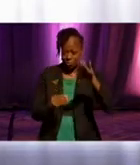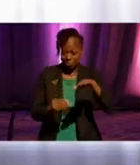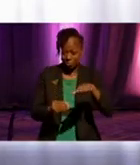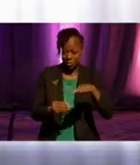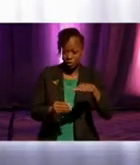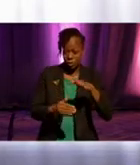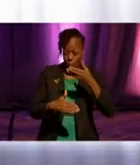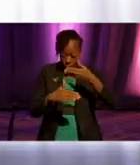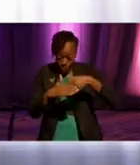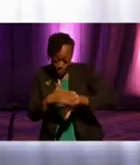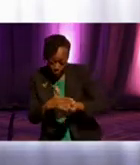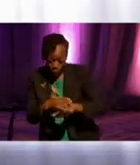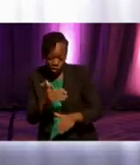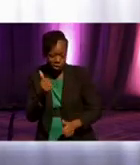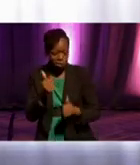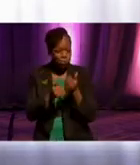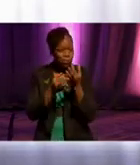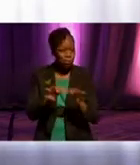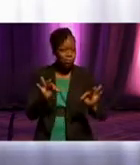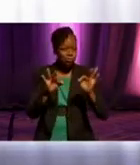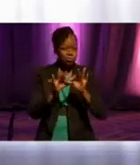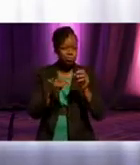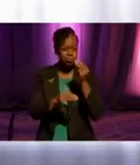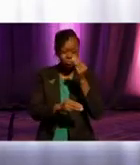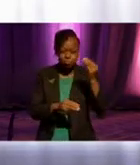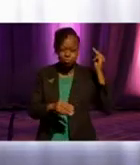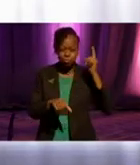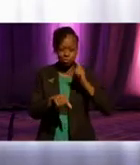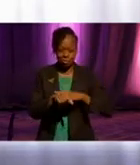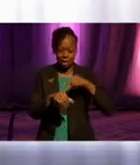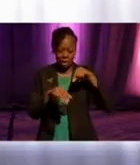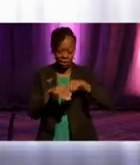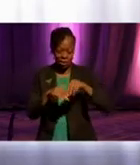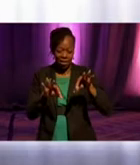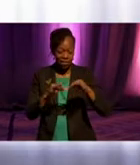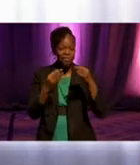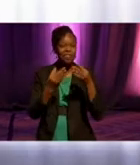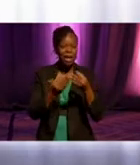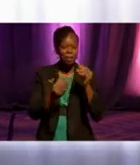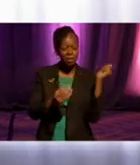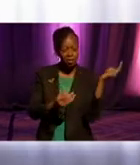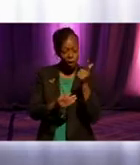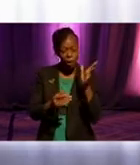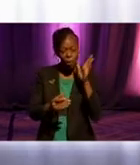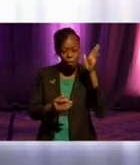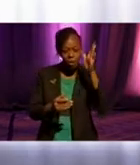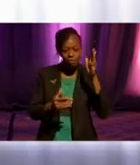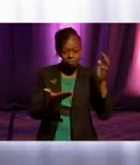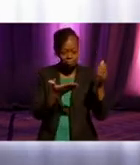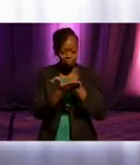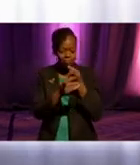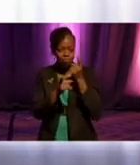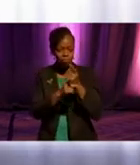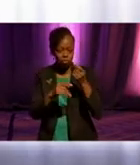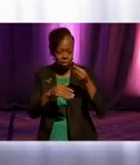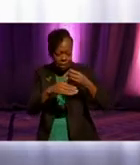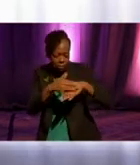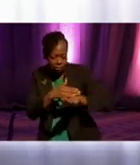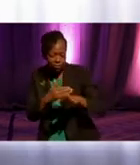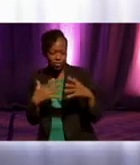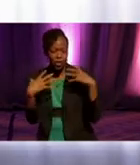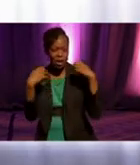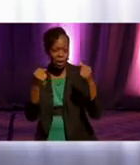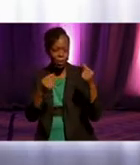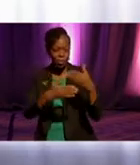family, and all expecting mothers and fathers deserve the right to deliver a healthy baby. No child should be at higher risk of